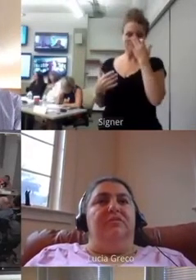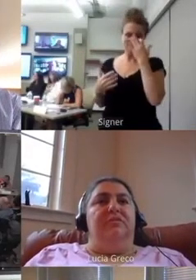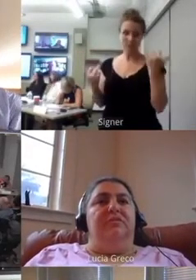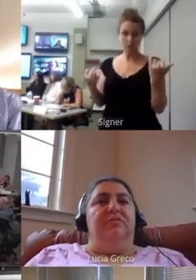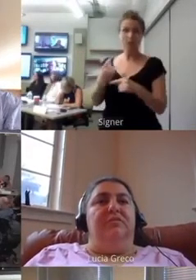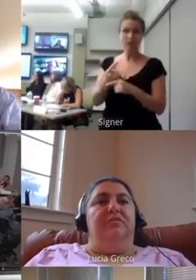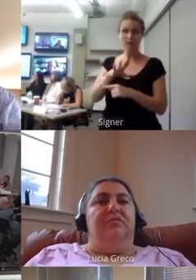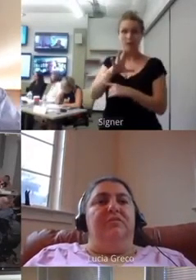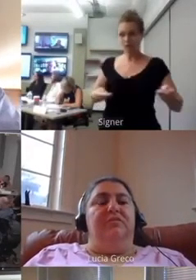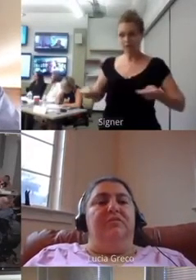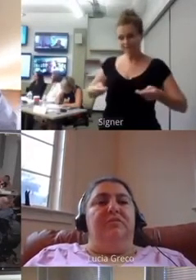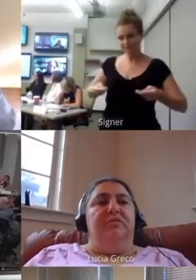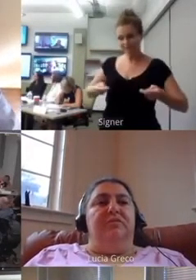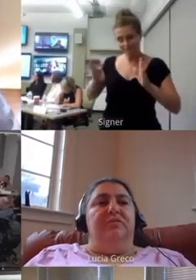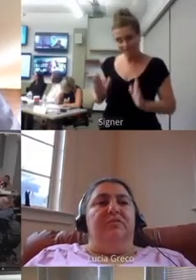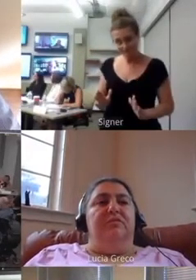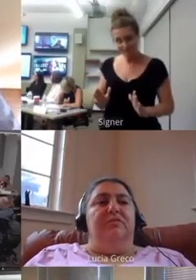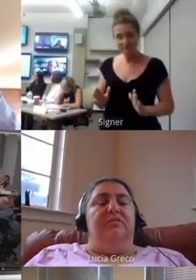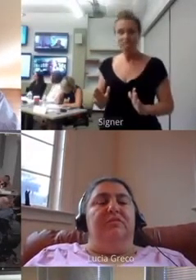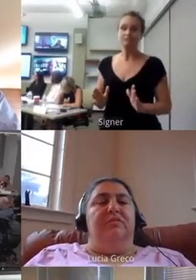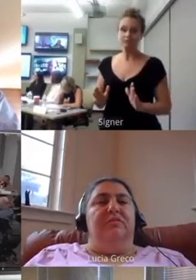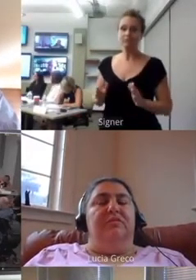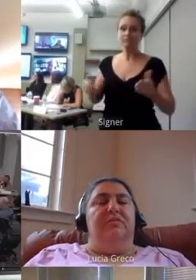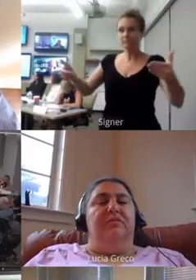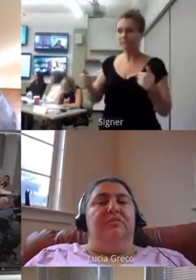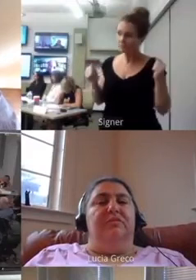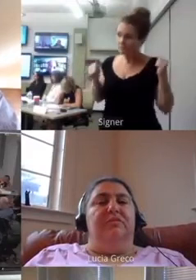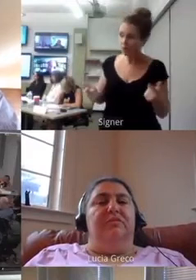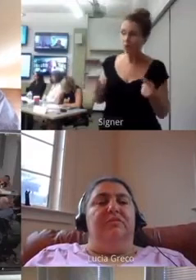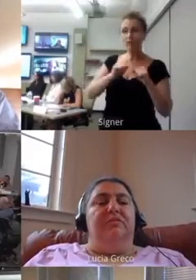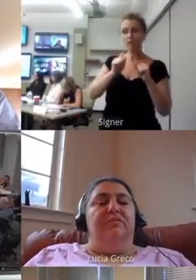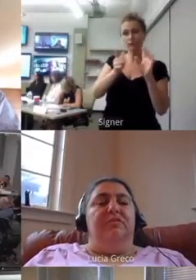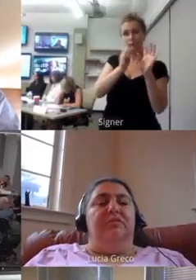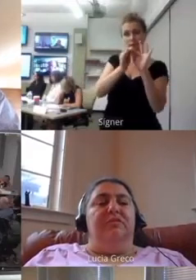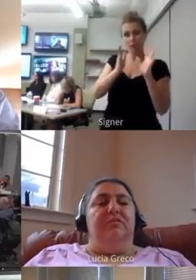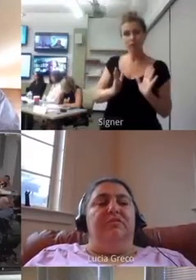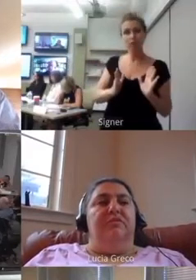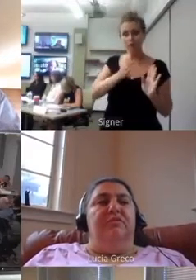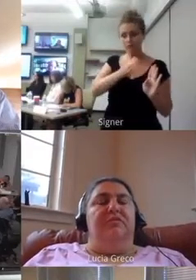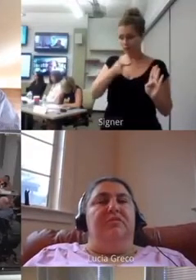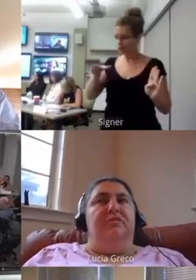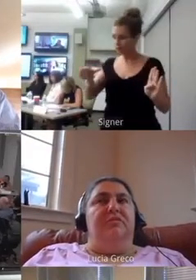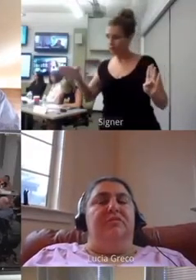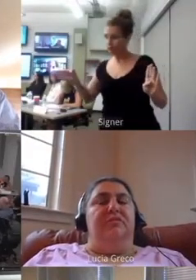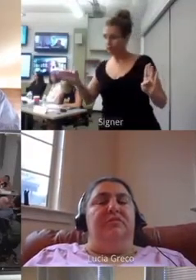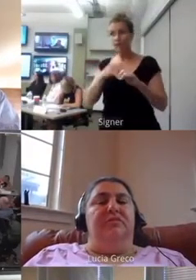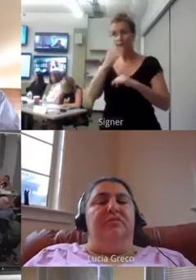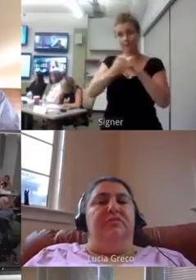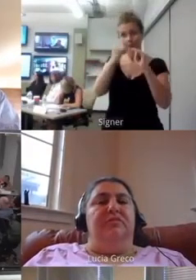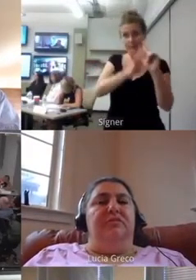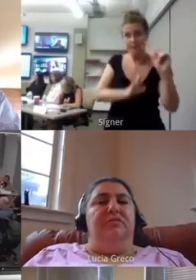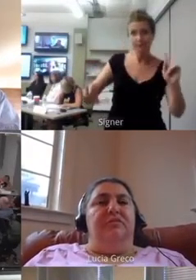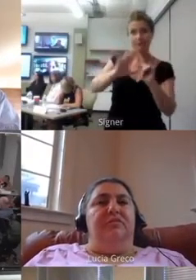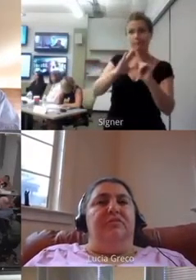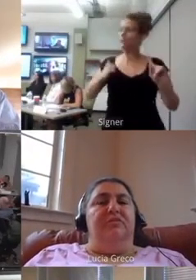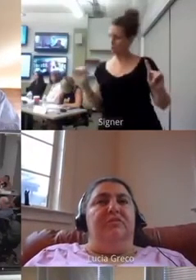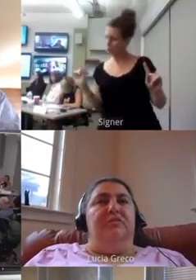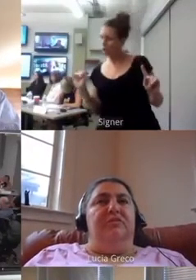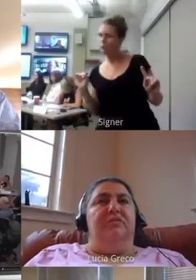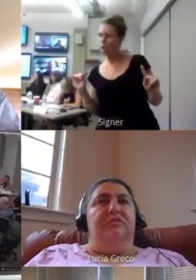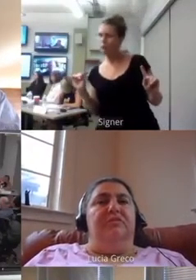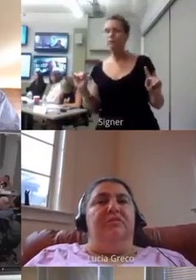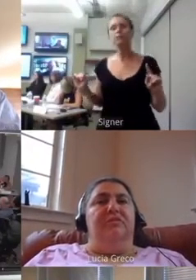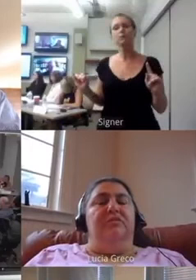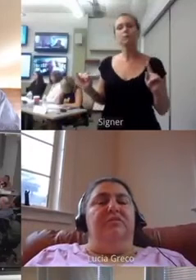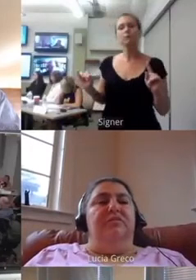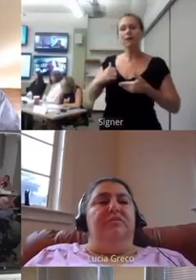today will be to invite each of our speakers, international speakers, Canadian speakers, to help guide us